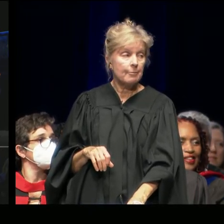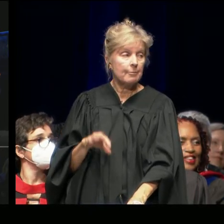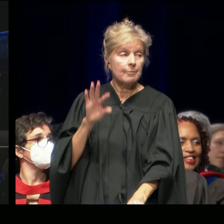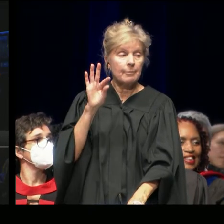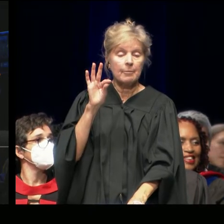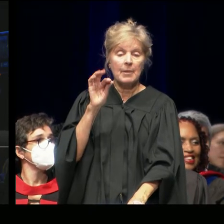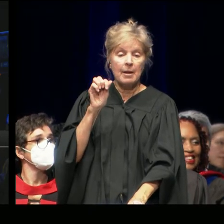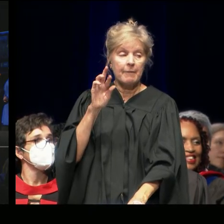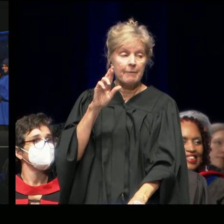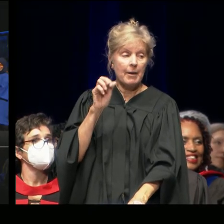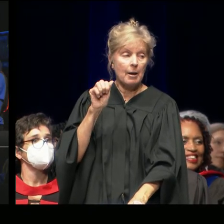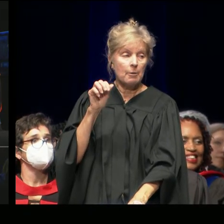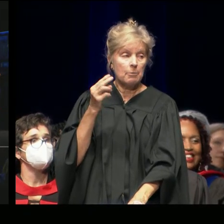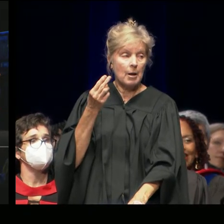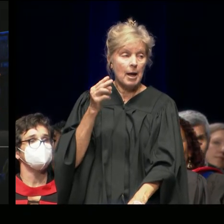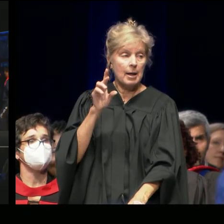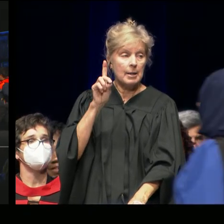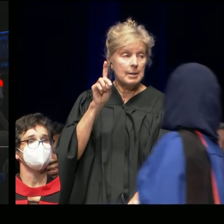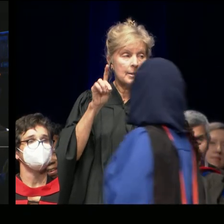Farah Diba.